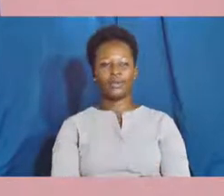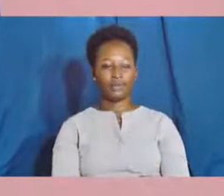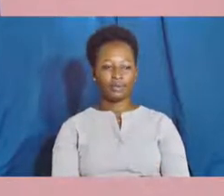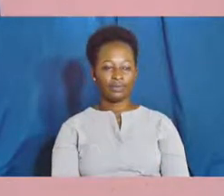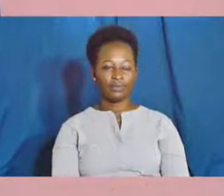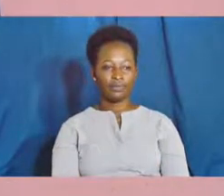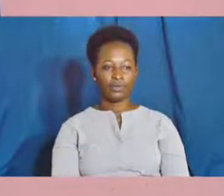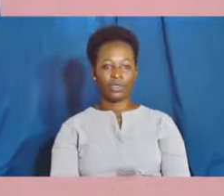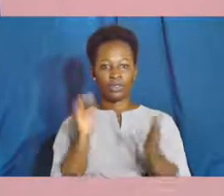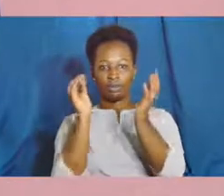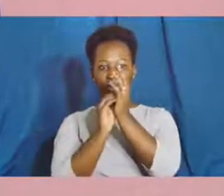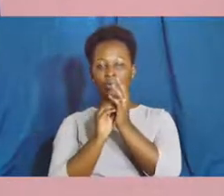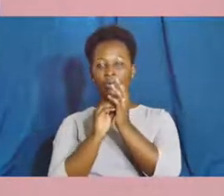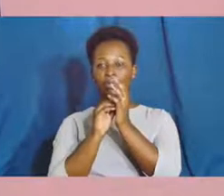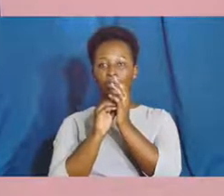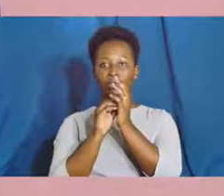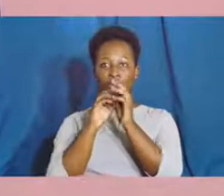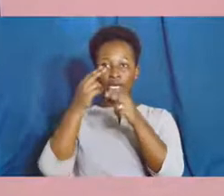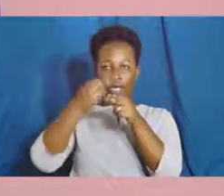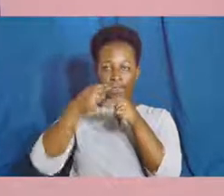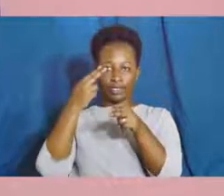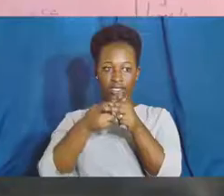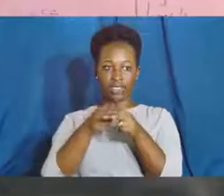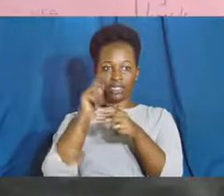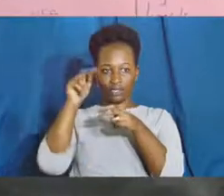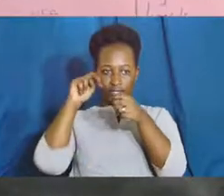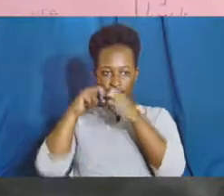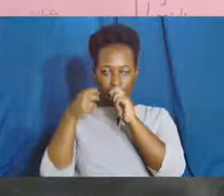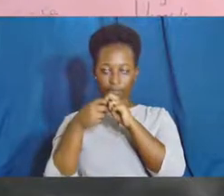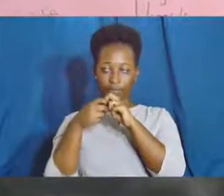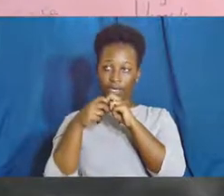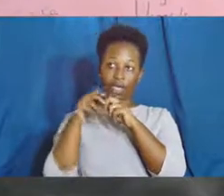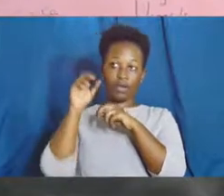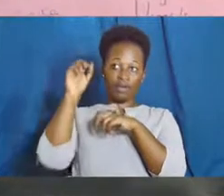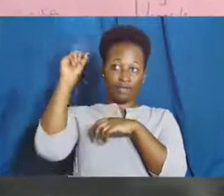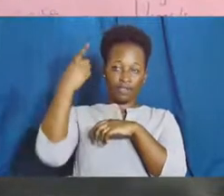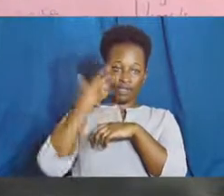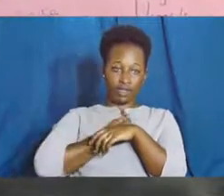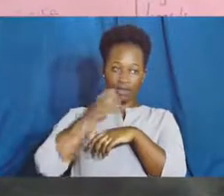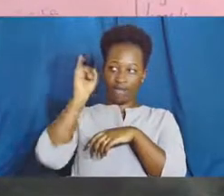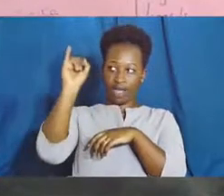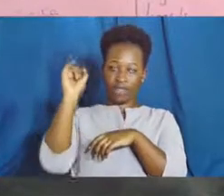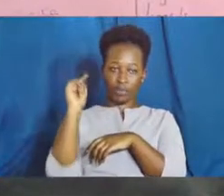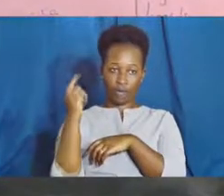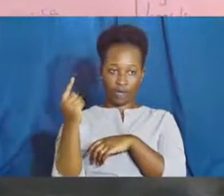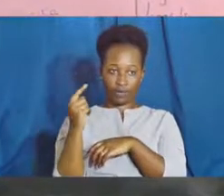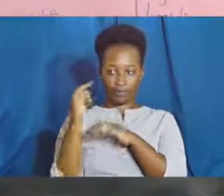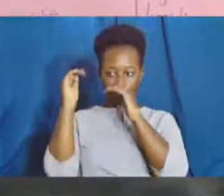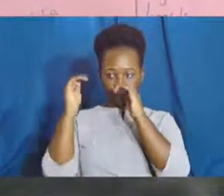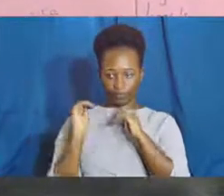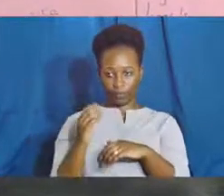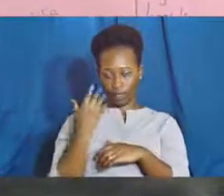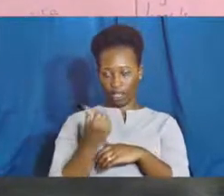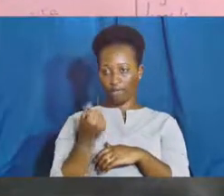let's name this current. So think that here you have I1, and then here you have